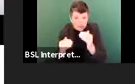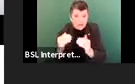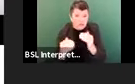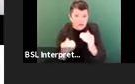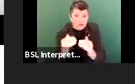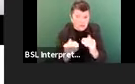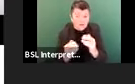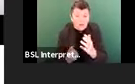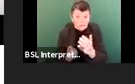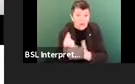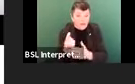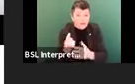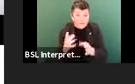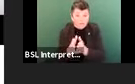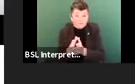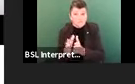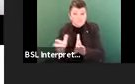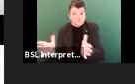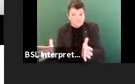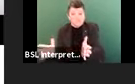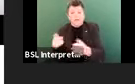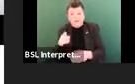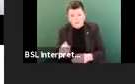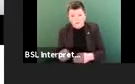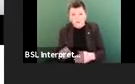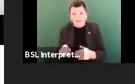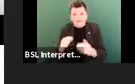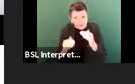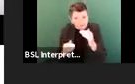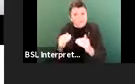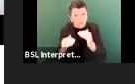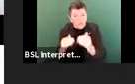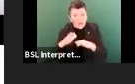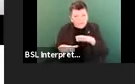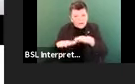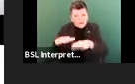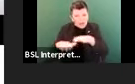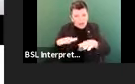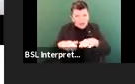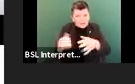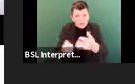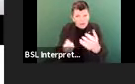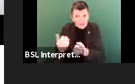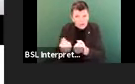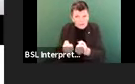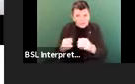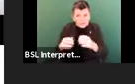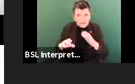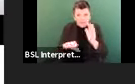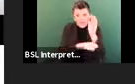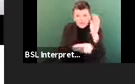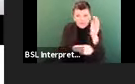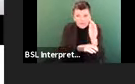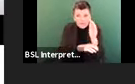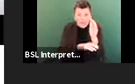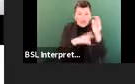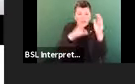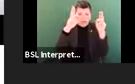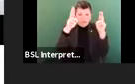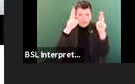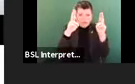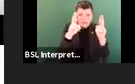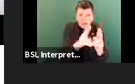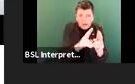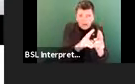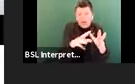of the population. And this growing equalization, this averaging out of incomes in the middle and the shrinking high income segment within the mass